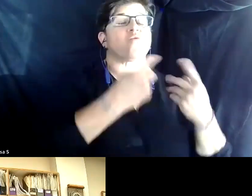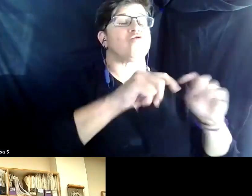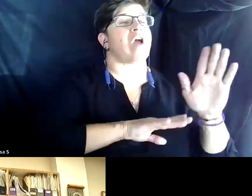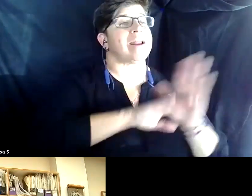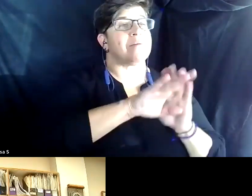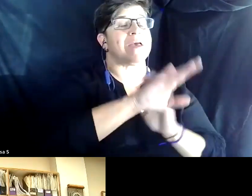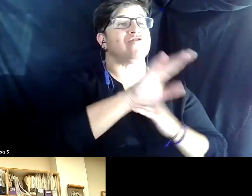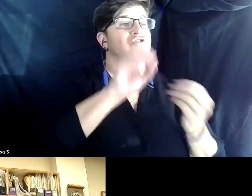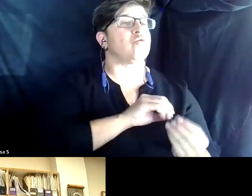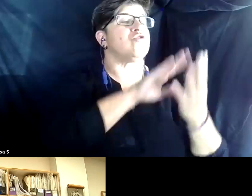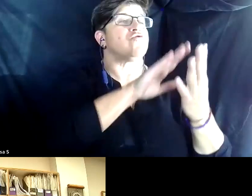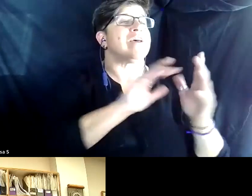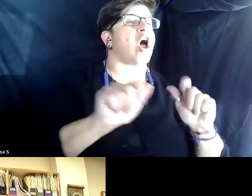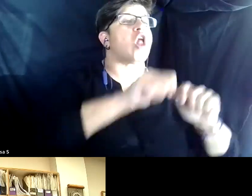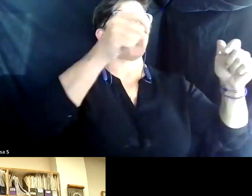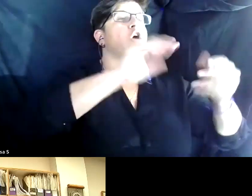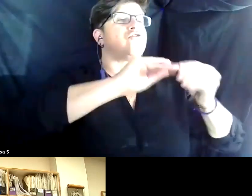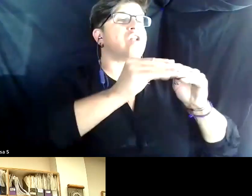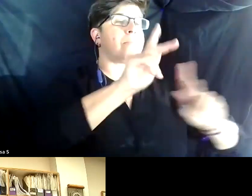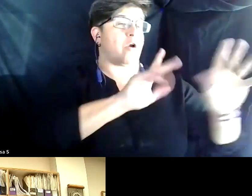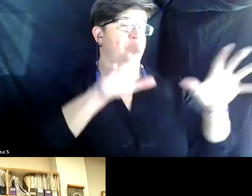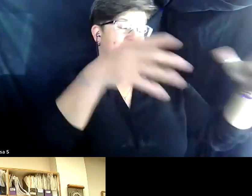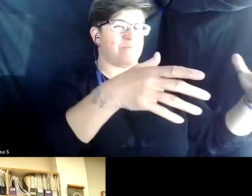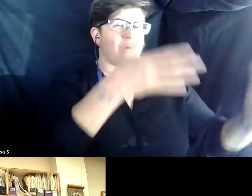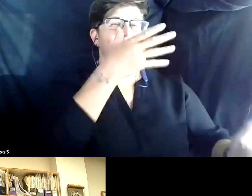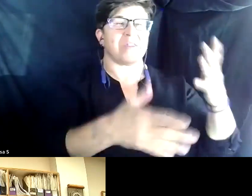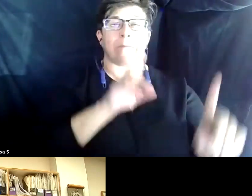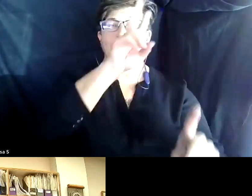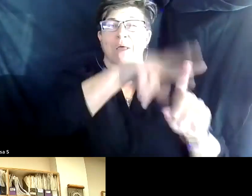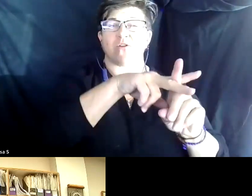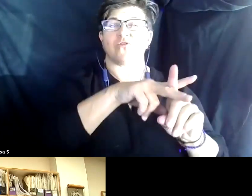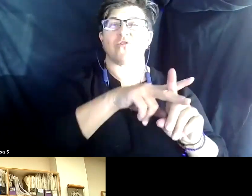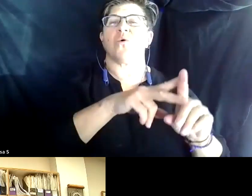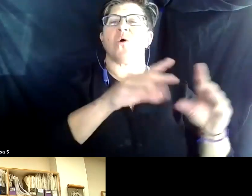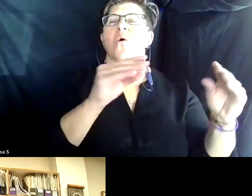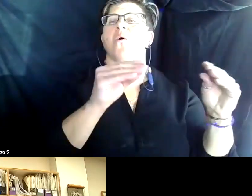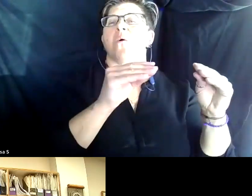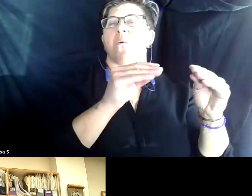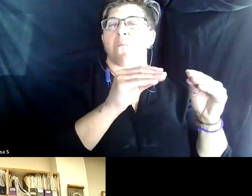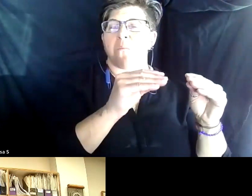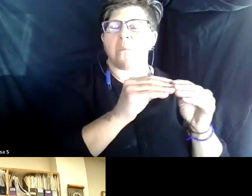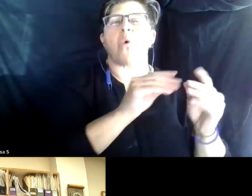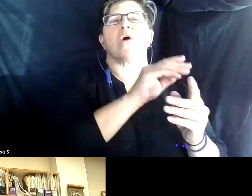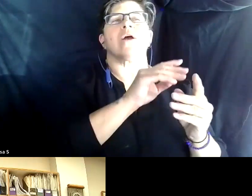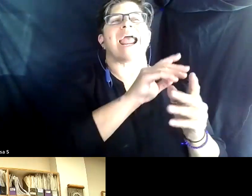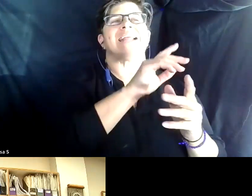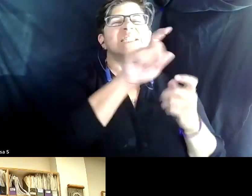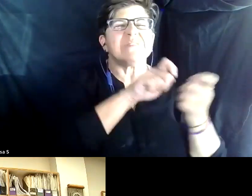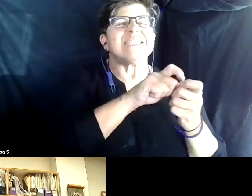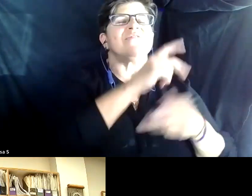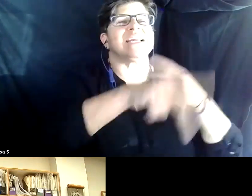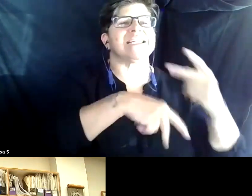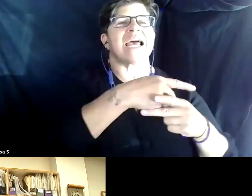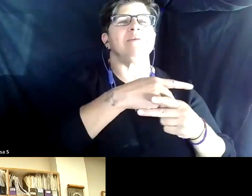address a larger number of patients, because this might be applicable to a large number of certain types of mutations in different